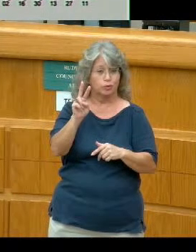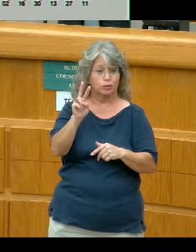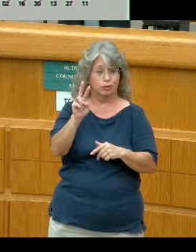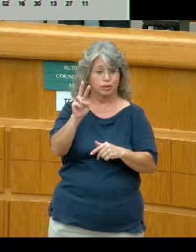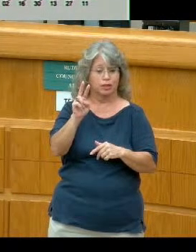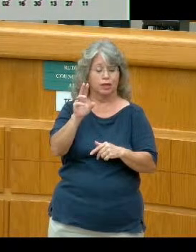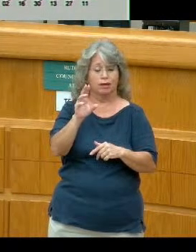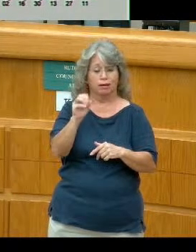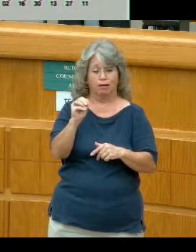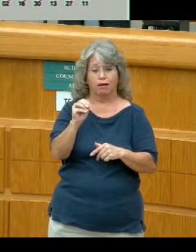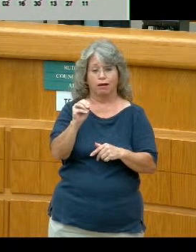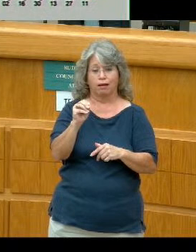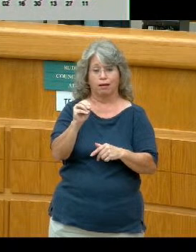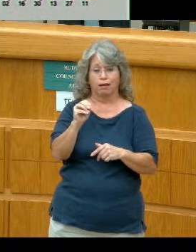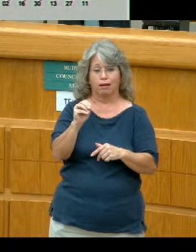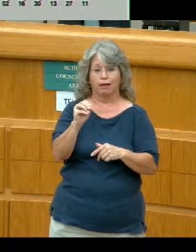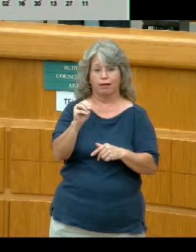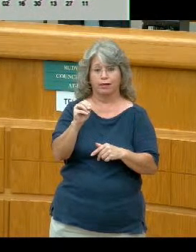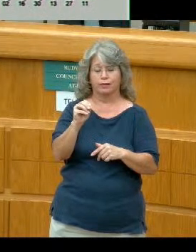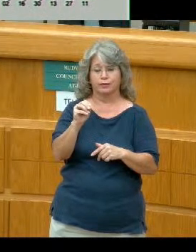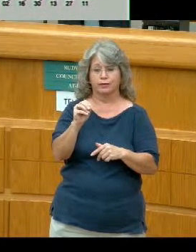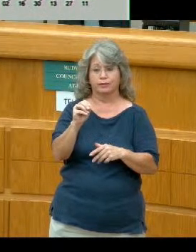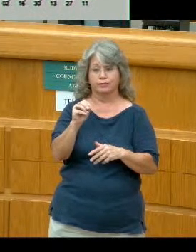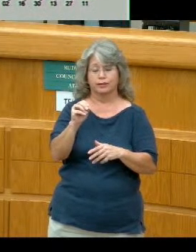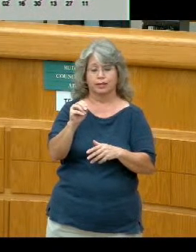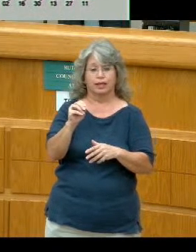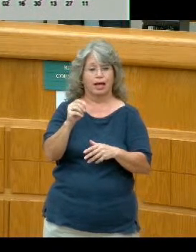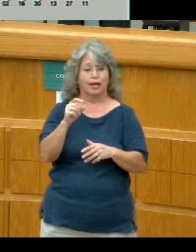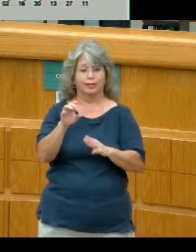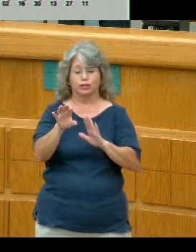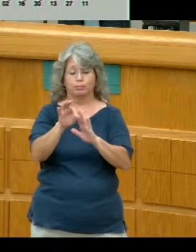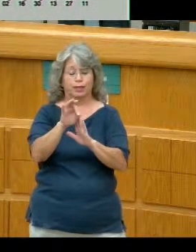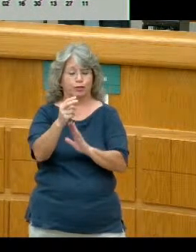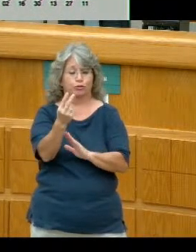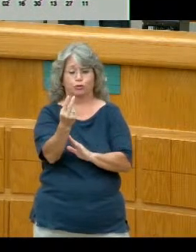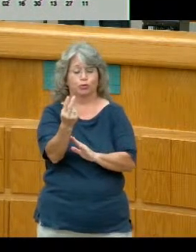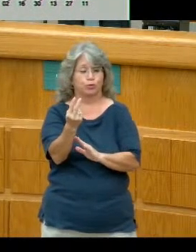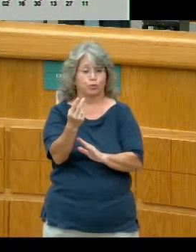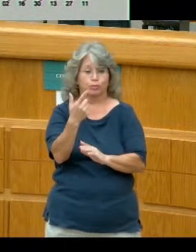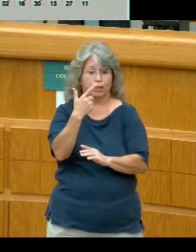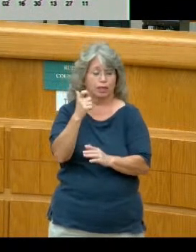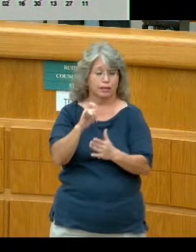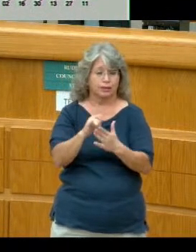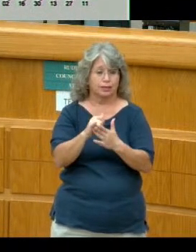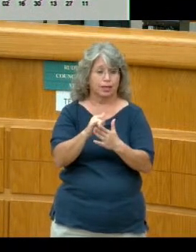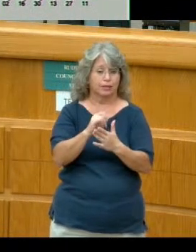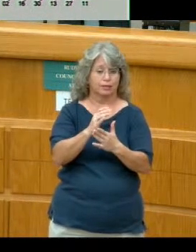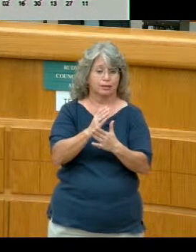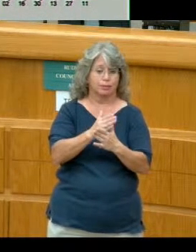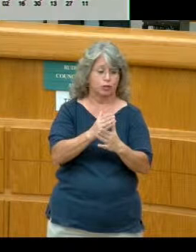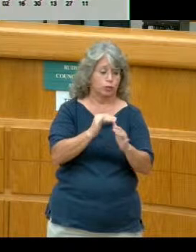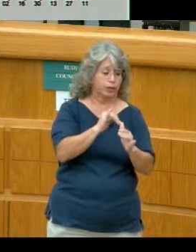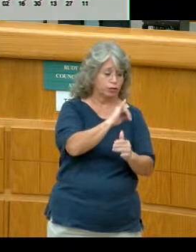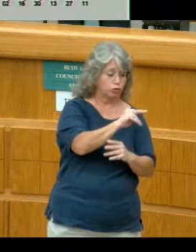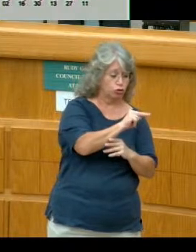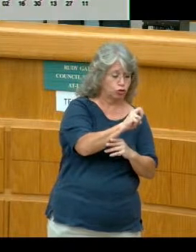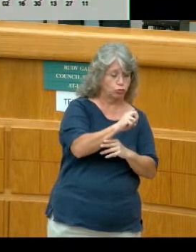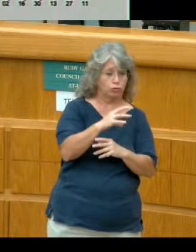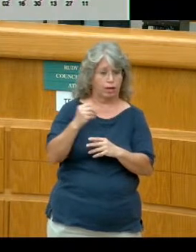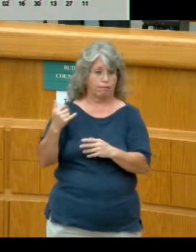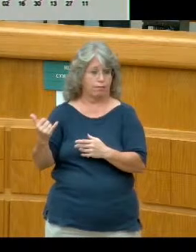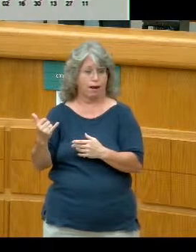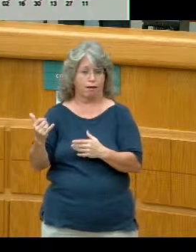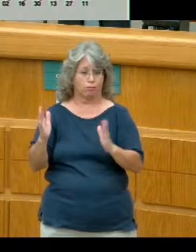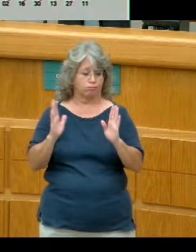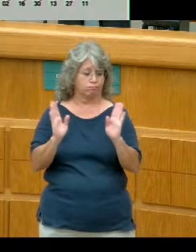more decision that went into choosing 2. Other than that, it's halfway between where we were in June in terms of transmission rate and where we